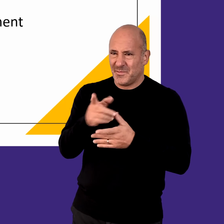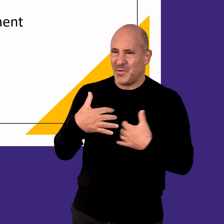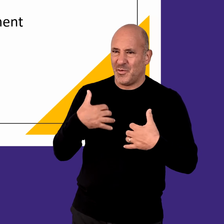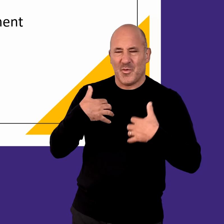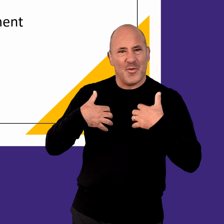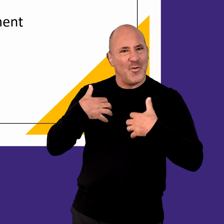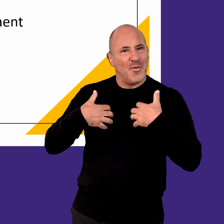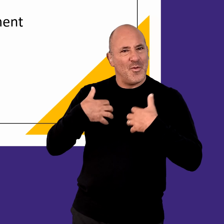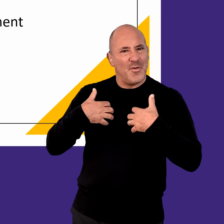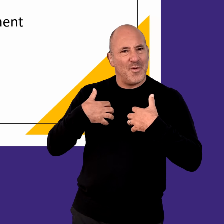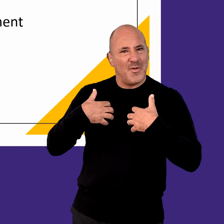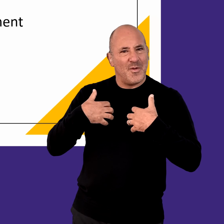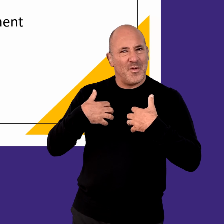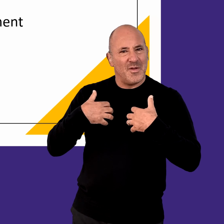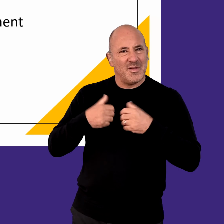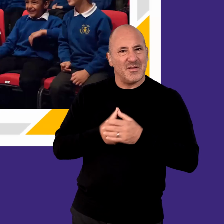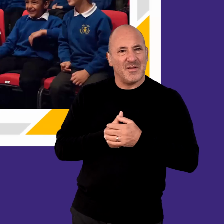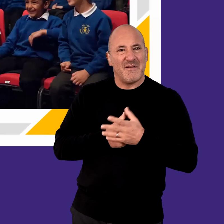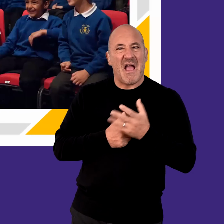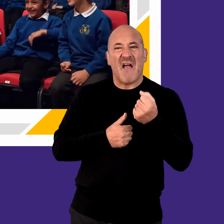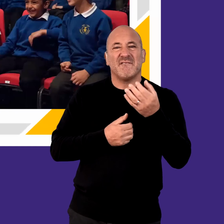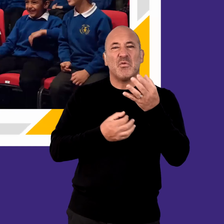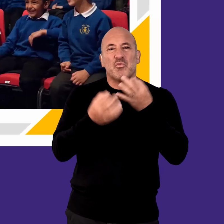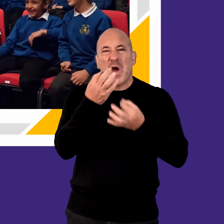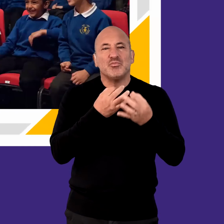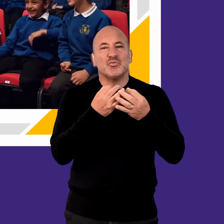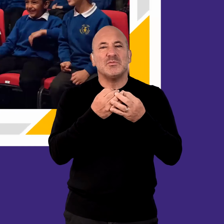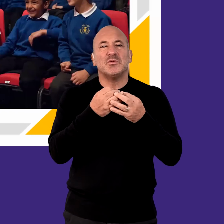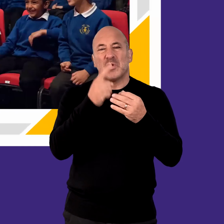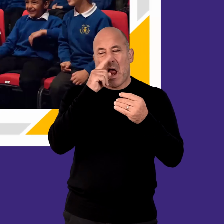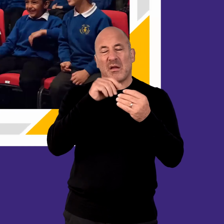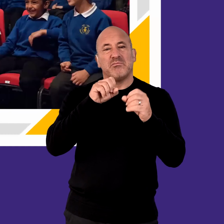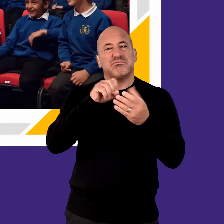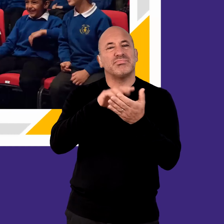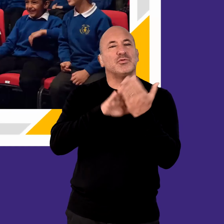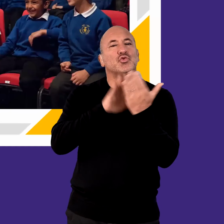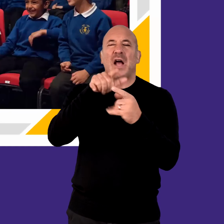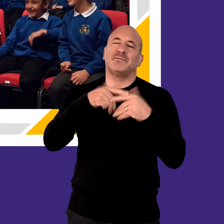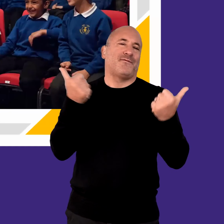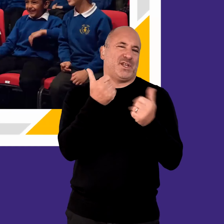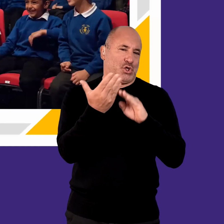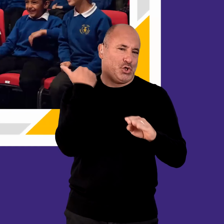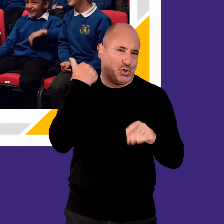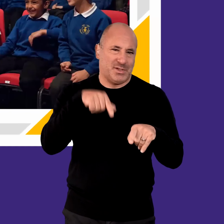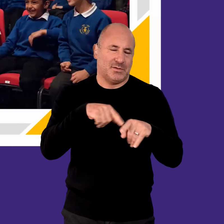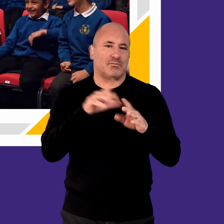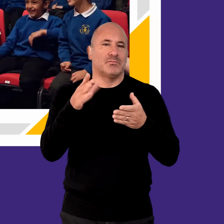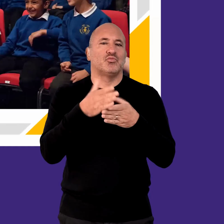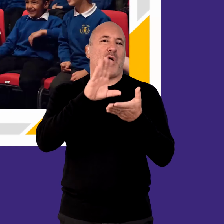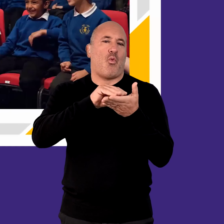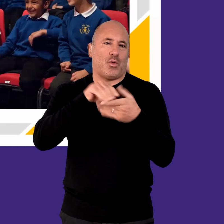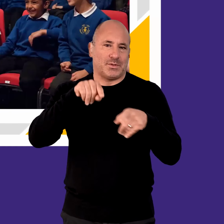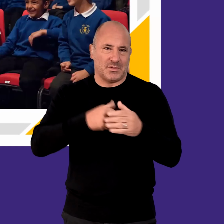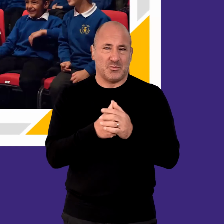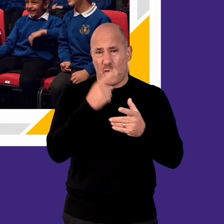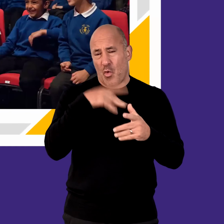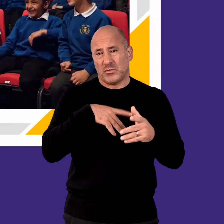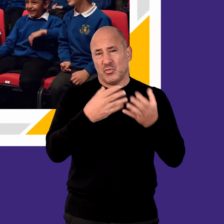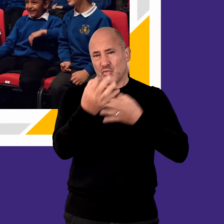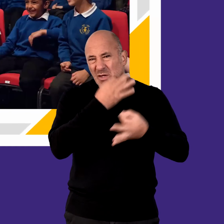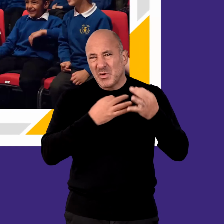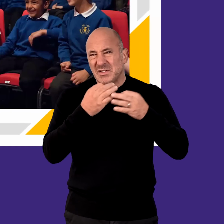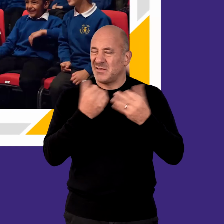Thank you, Annabelle. That was really interesting. Please put your questions for Annabelle in the chat, or feel free